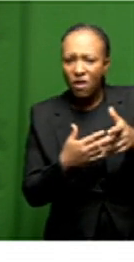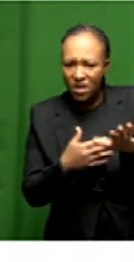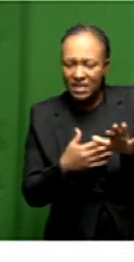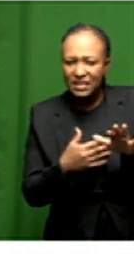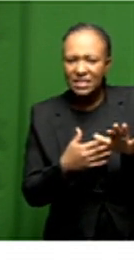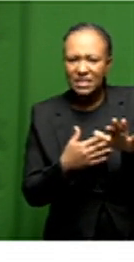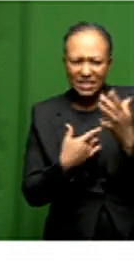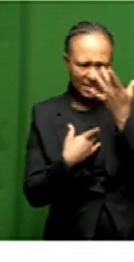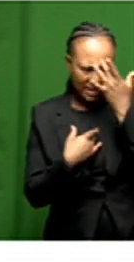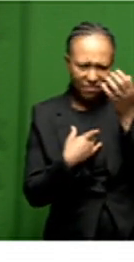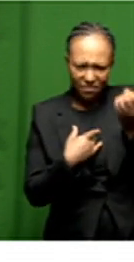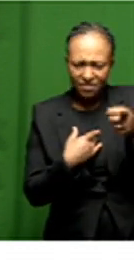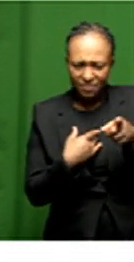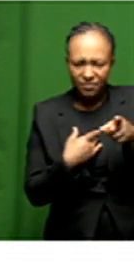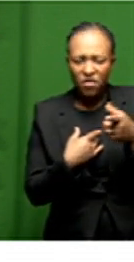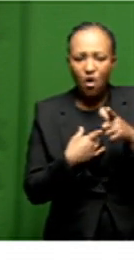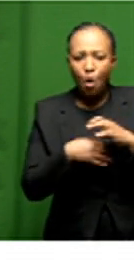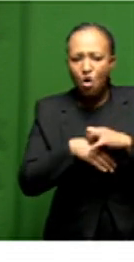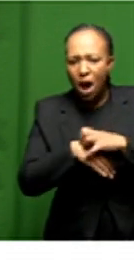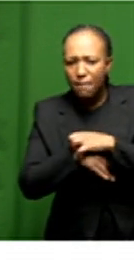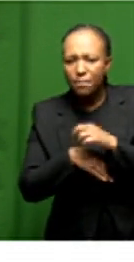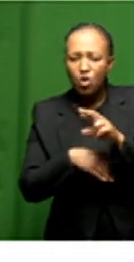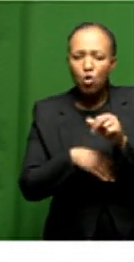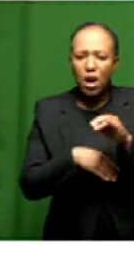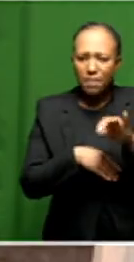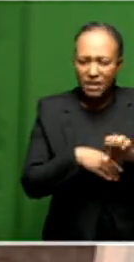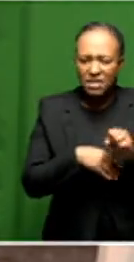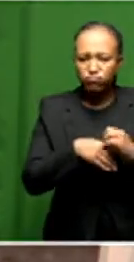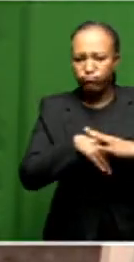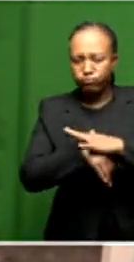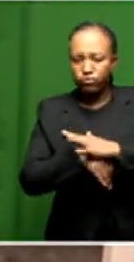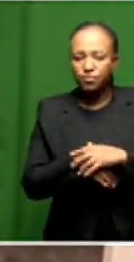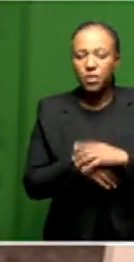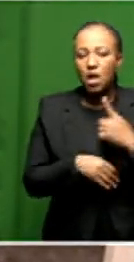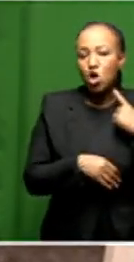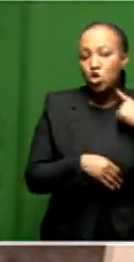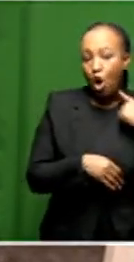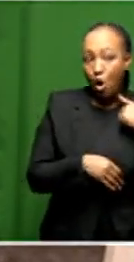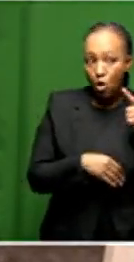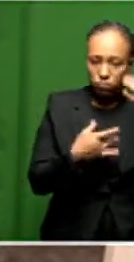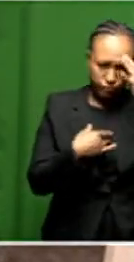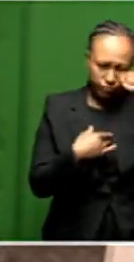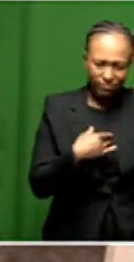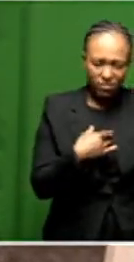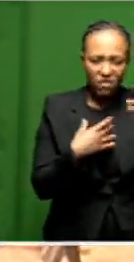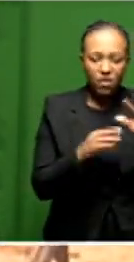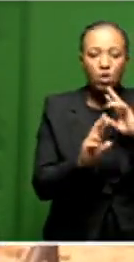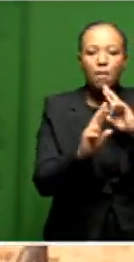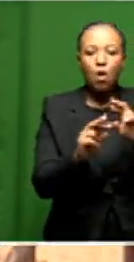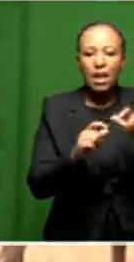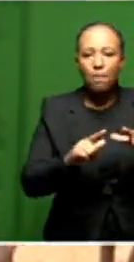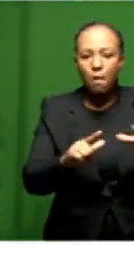signs of rabies viral infection. Dog-mediated rabies cases are mainly reported in